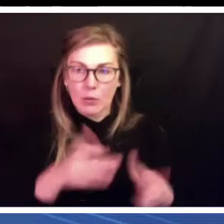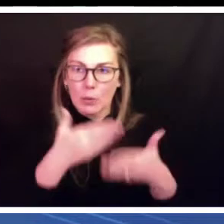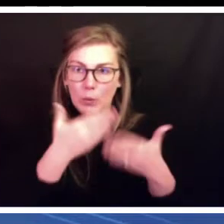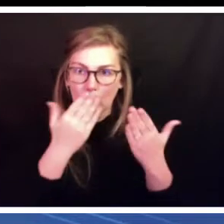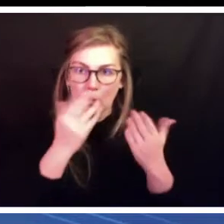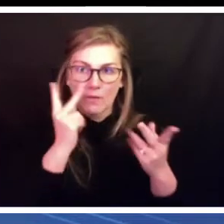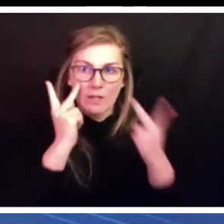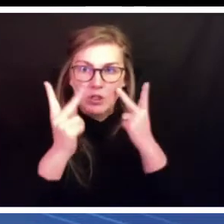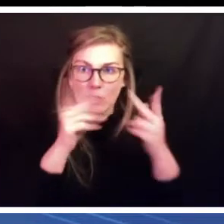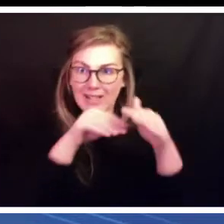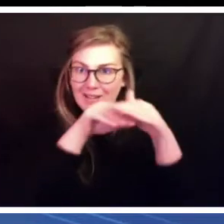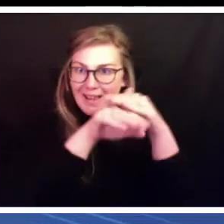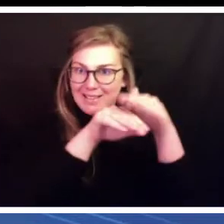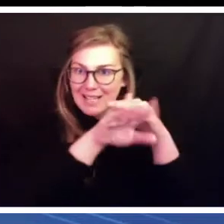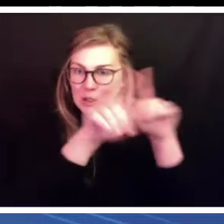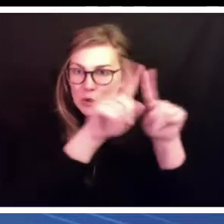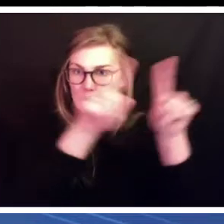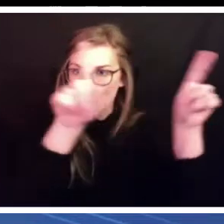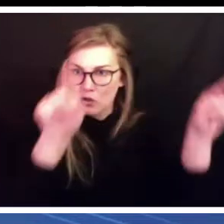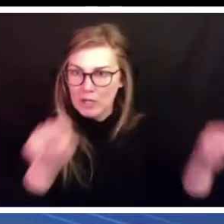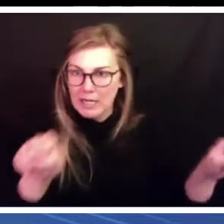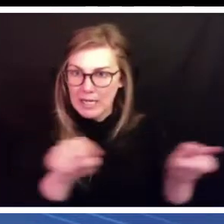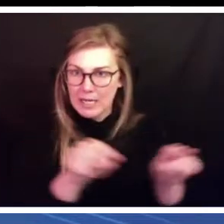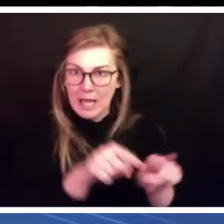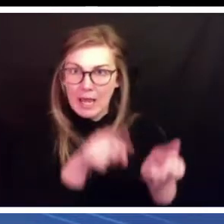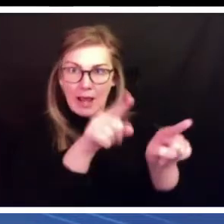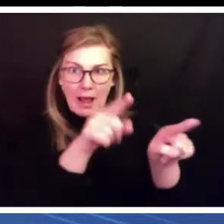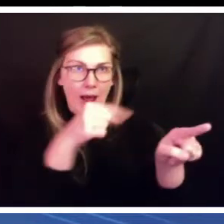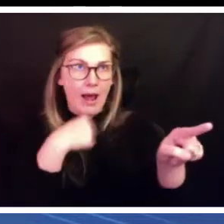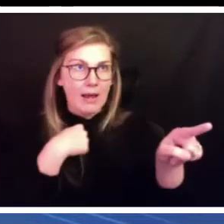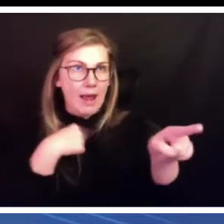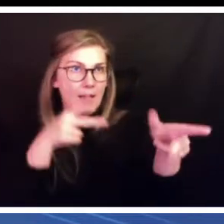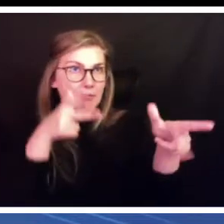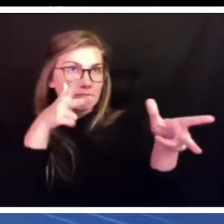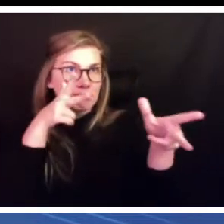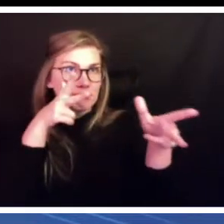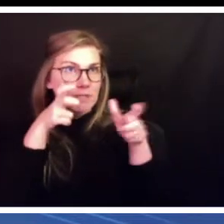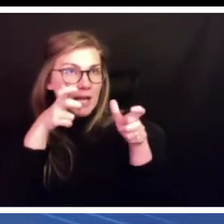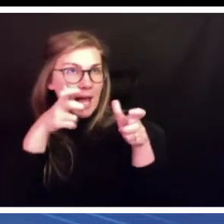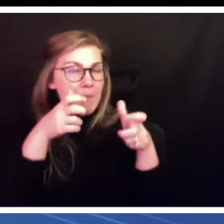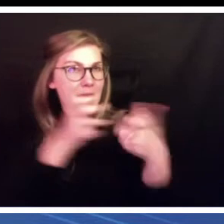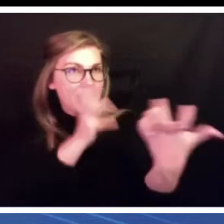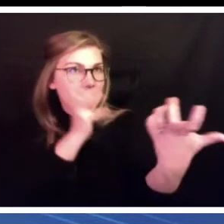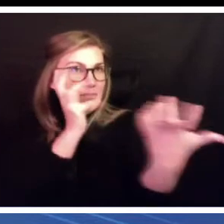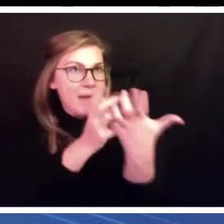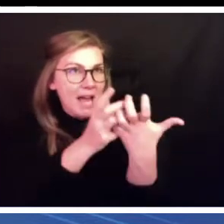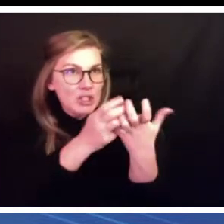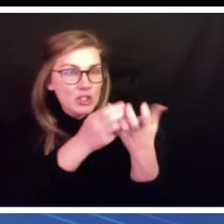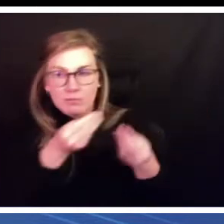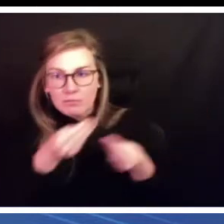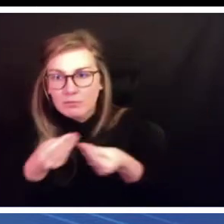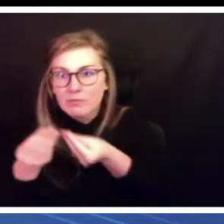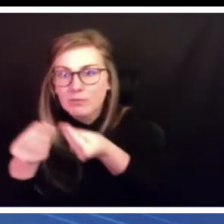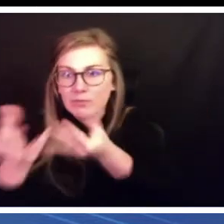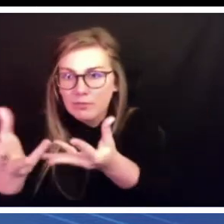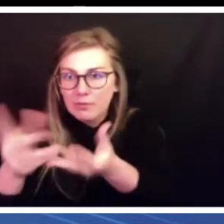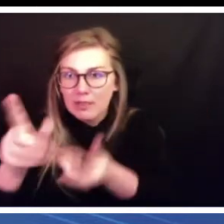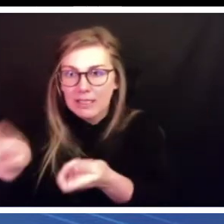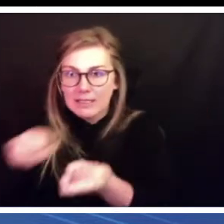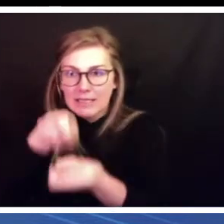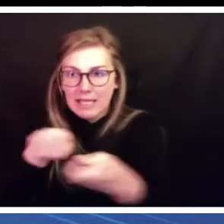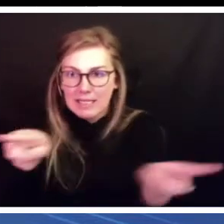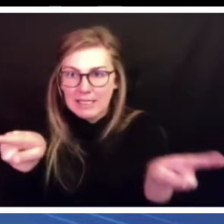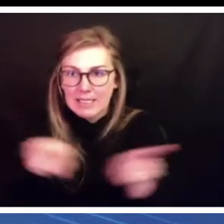that they can translate by what I'm telling them. So I have a very big responsibility. So my